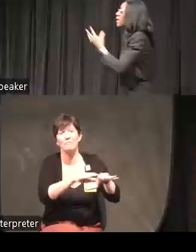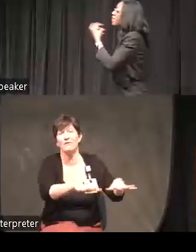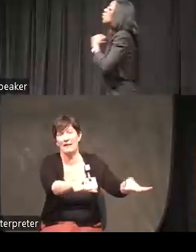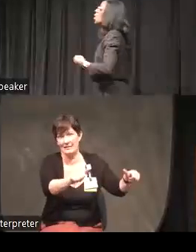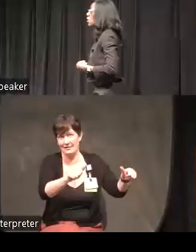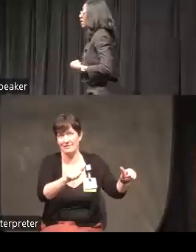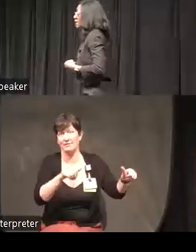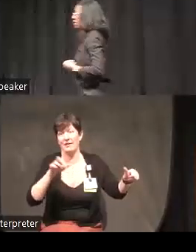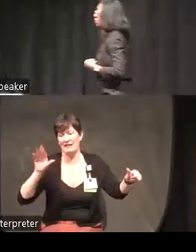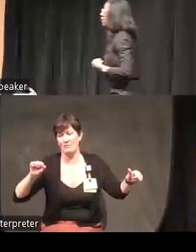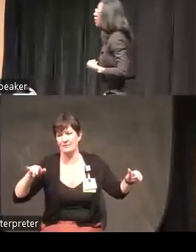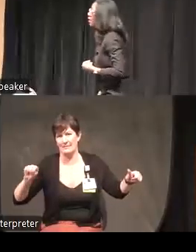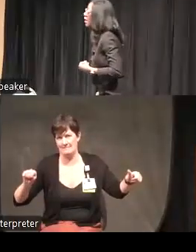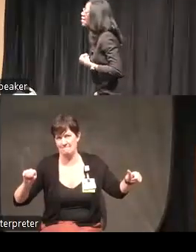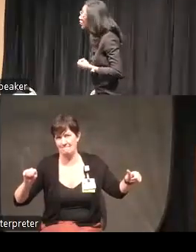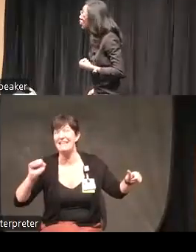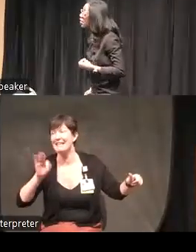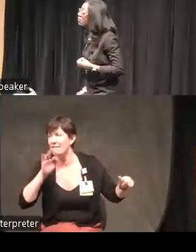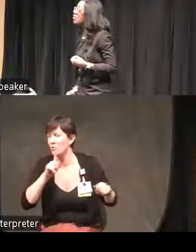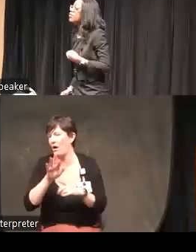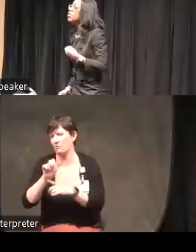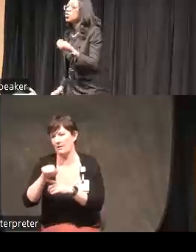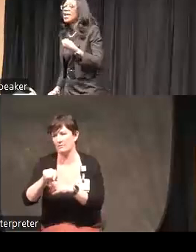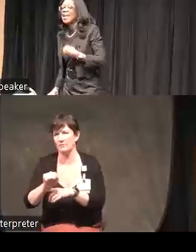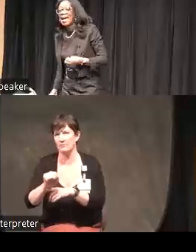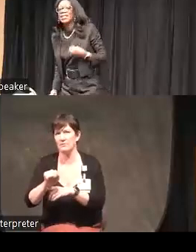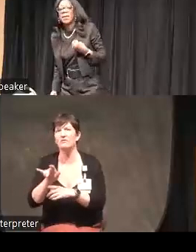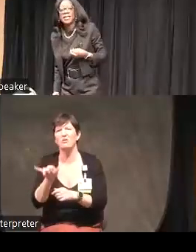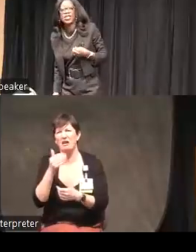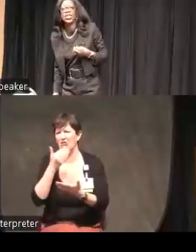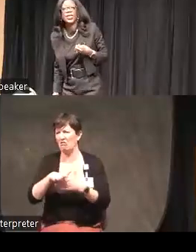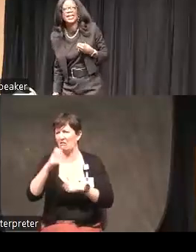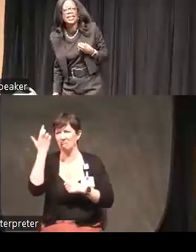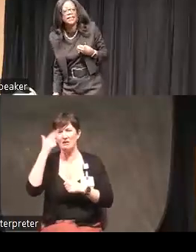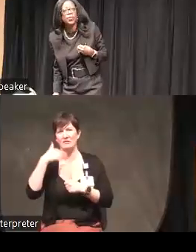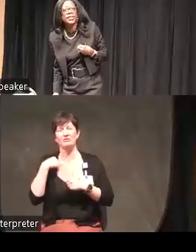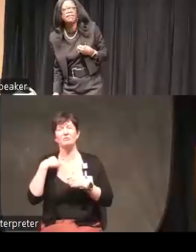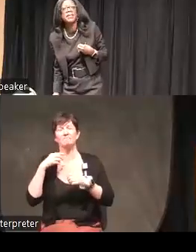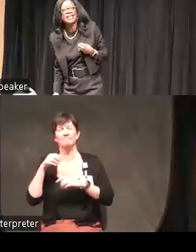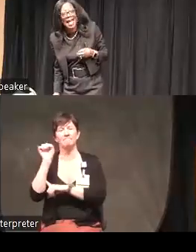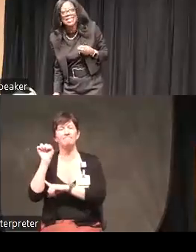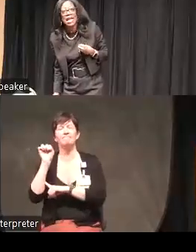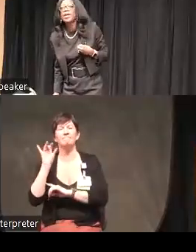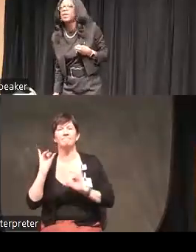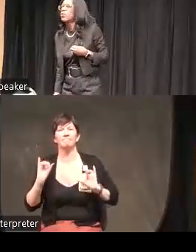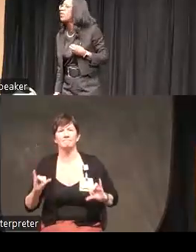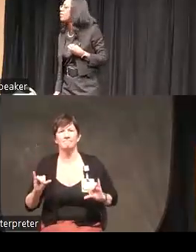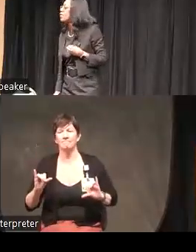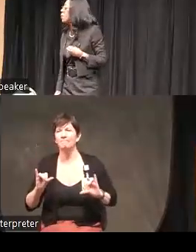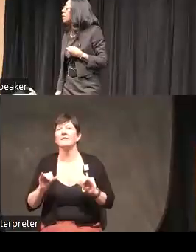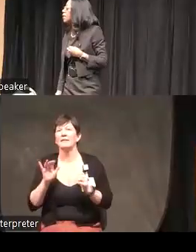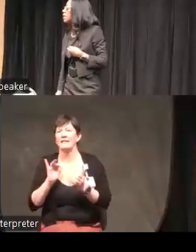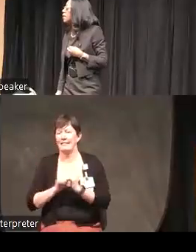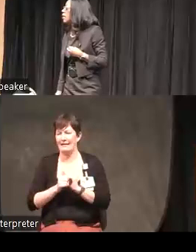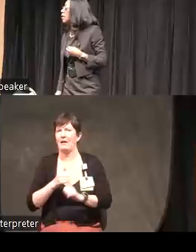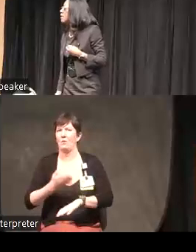racism if you were a racist, right? And that's good enough reason for you and I to pay attention to it at an individual level, because that's how we're going to improve health